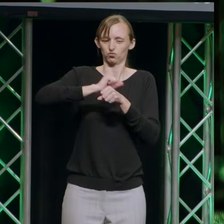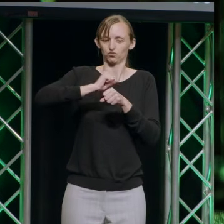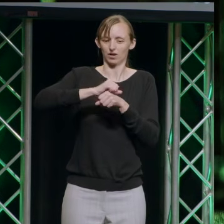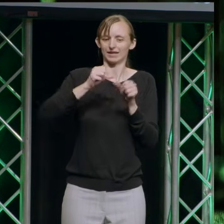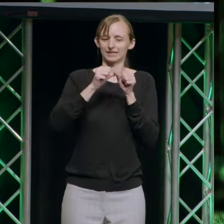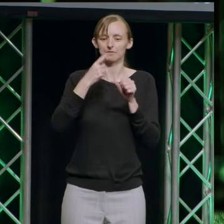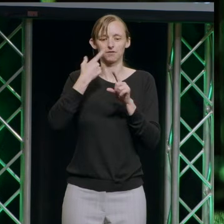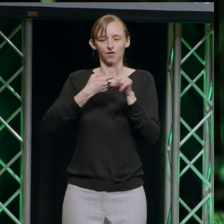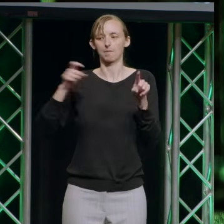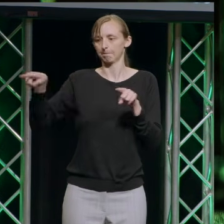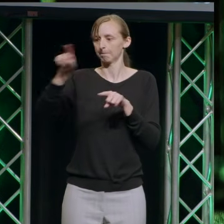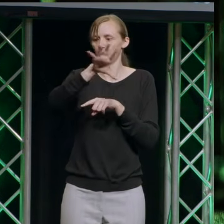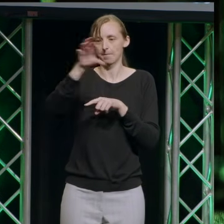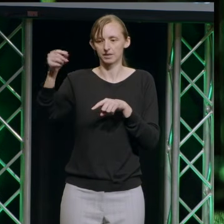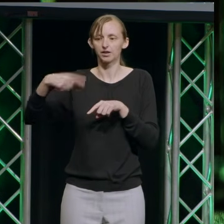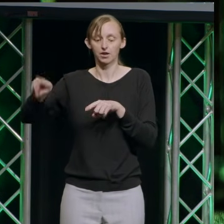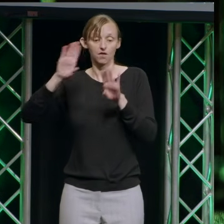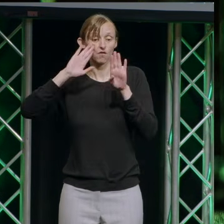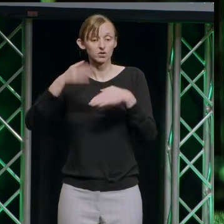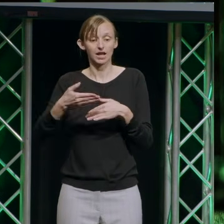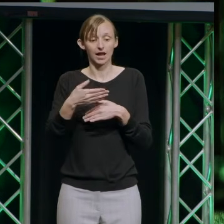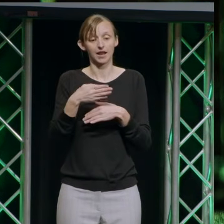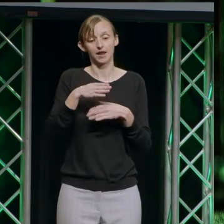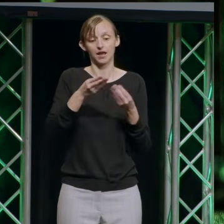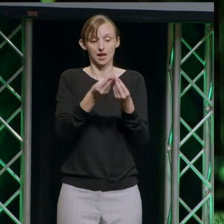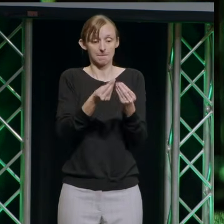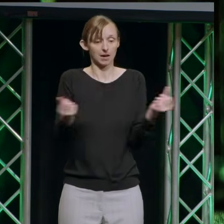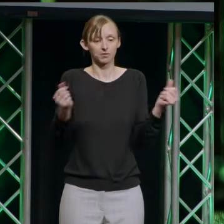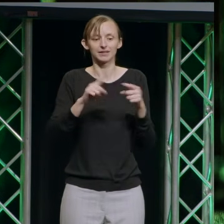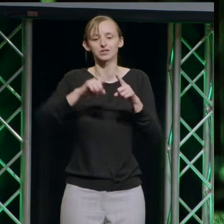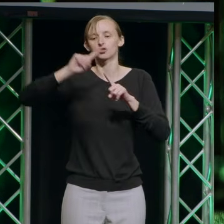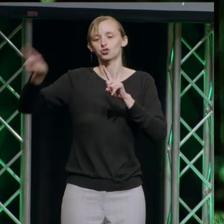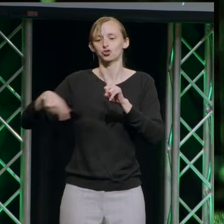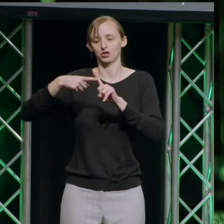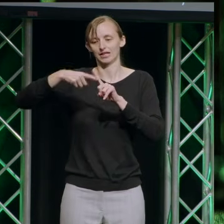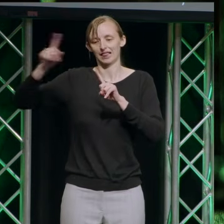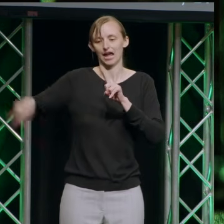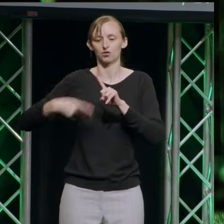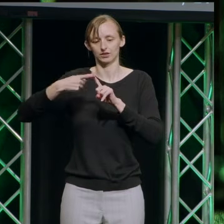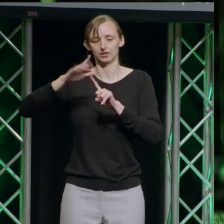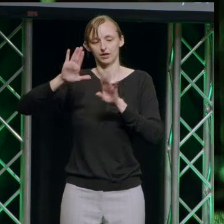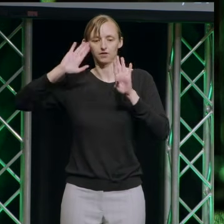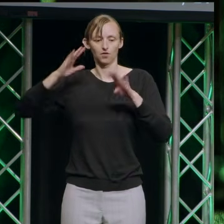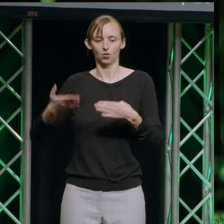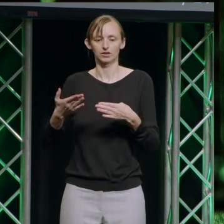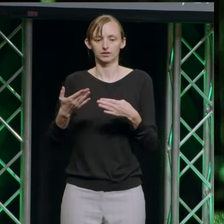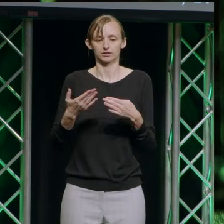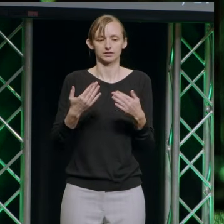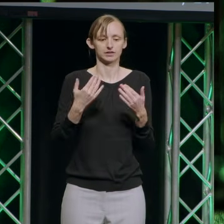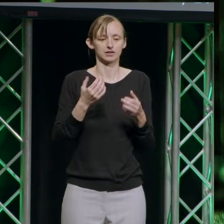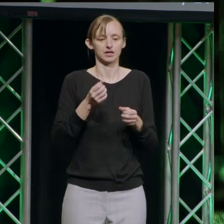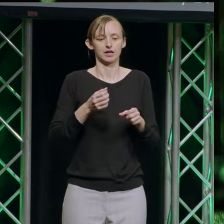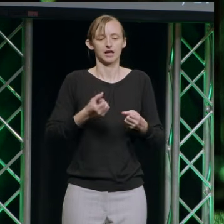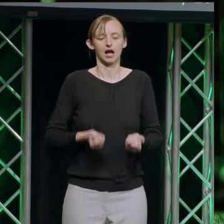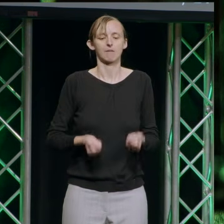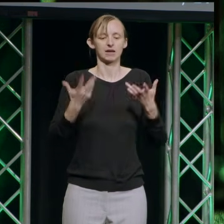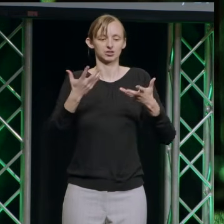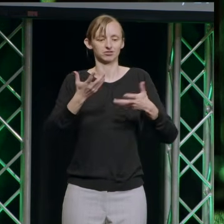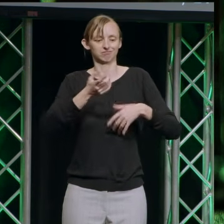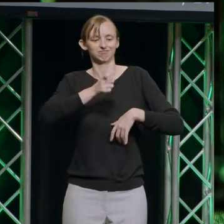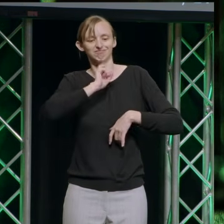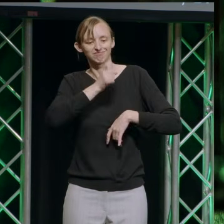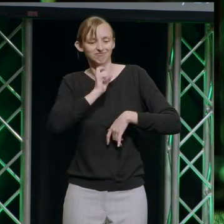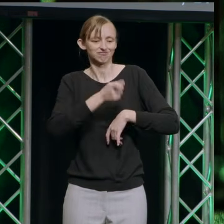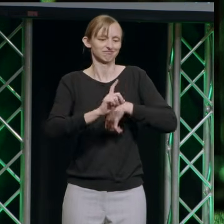them, even more than biodegradability, was circularity. How can we limit the amount of waste? And